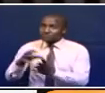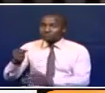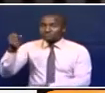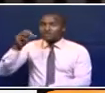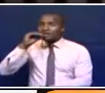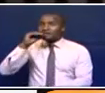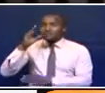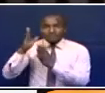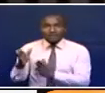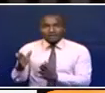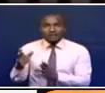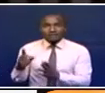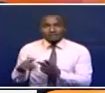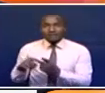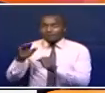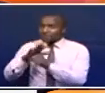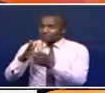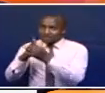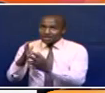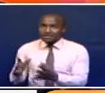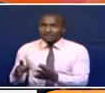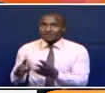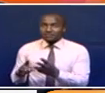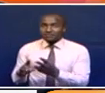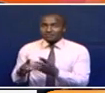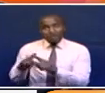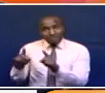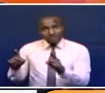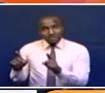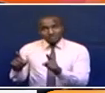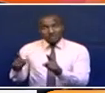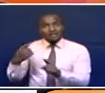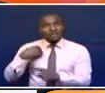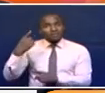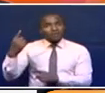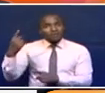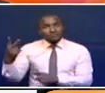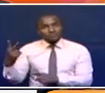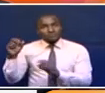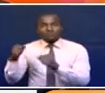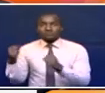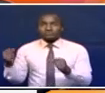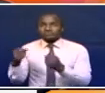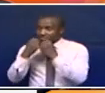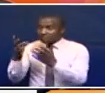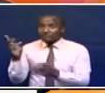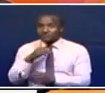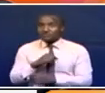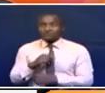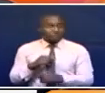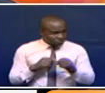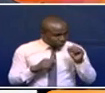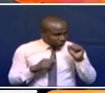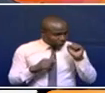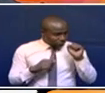Speakership. Right. Majority leader. But you cannot get number one or number two. Yeah. That's what they told you. Yeah, yeah. To